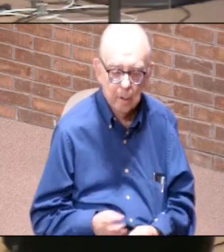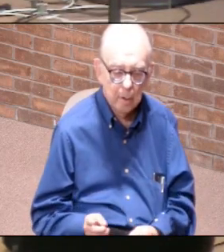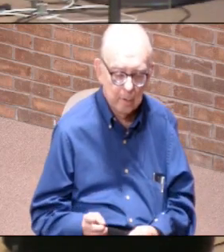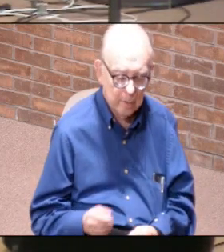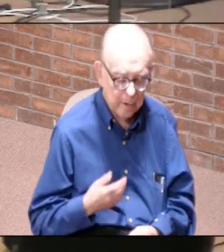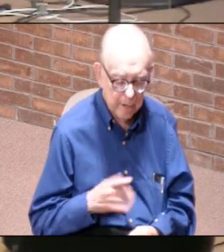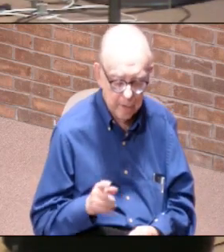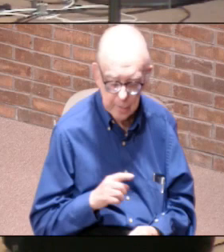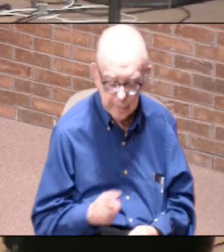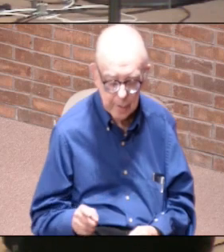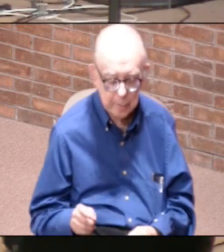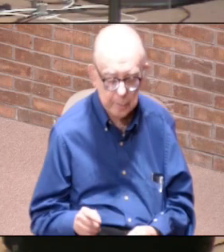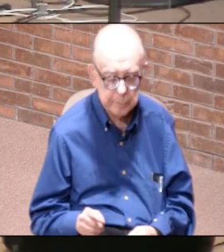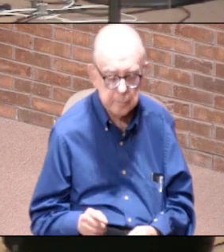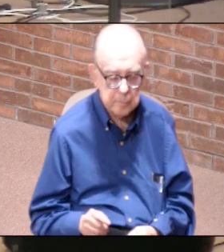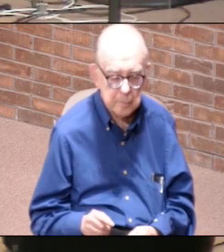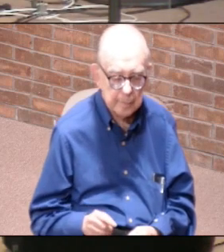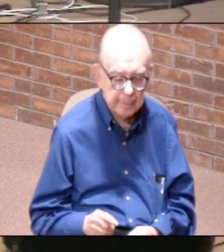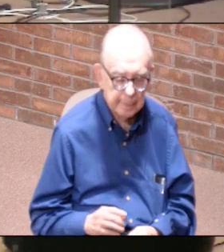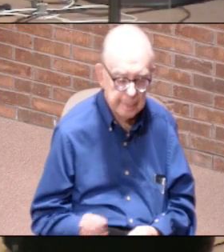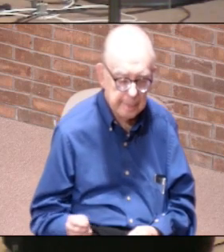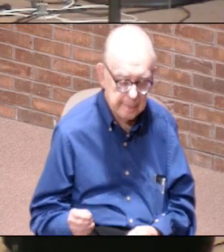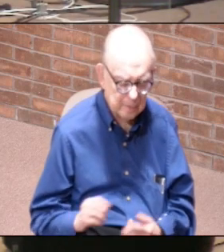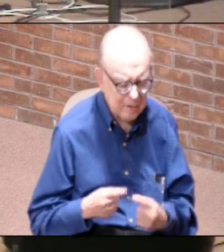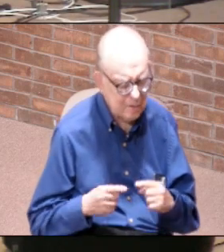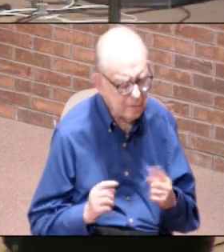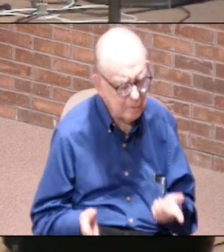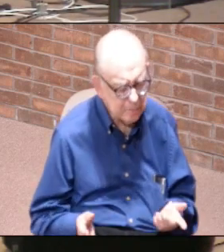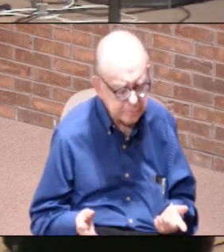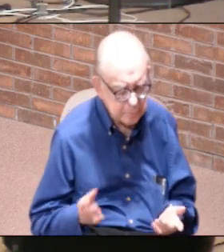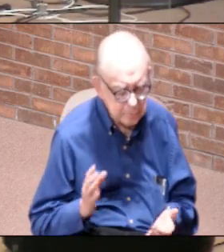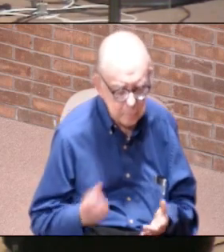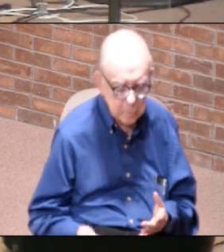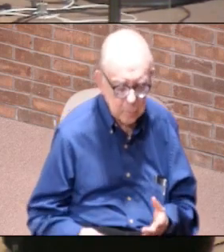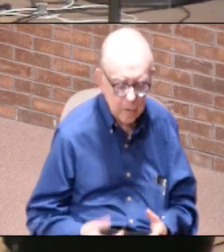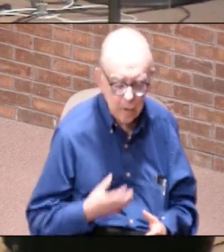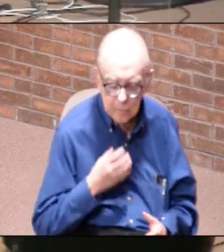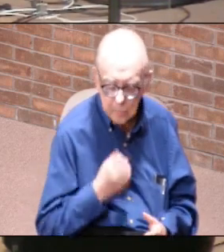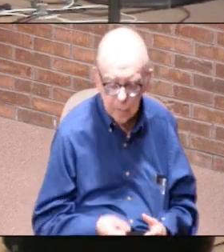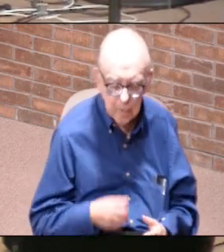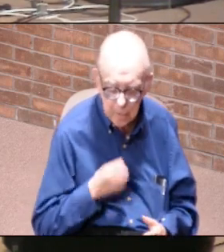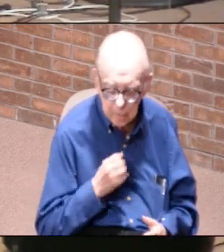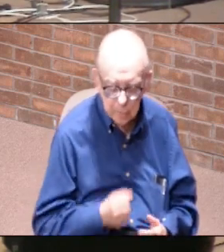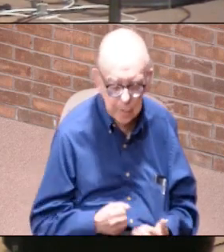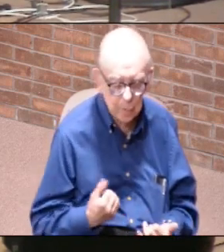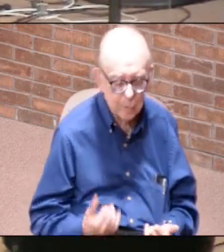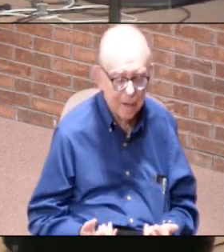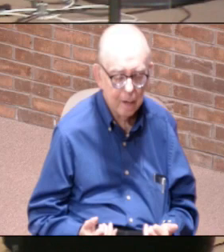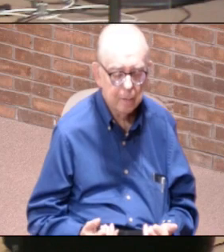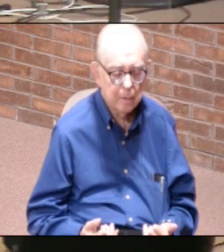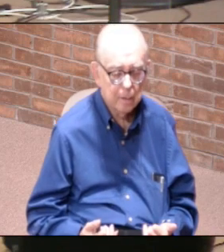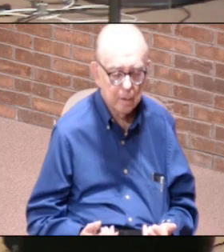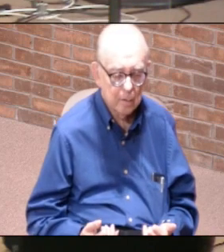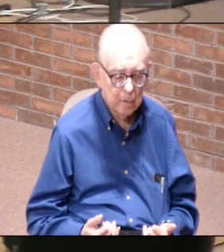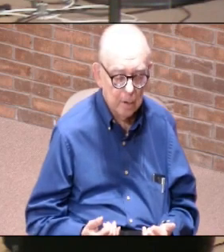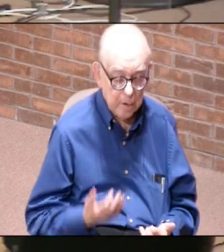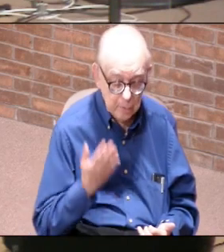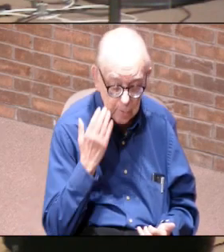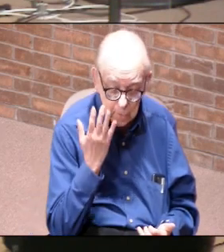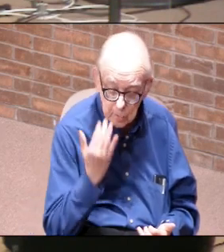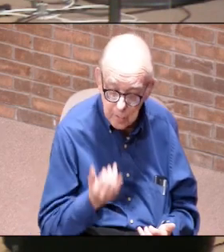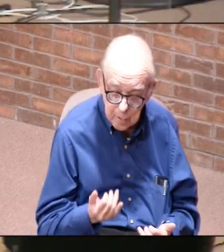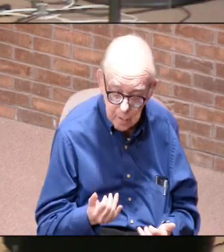It hurt them. The pain of growing old today. You want to know